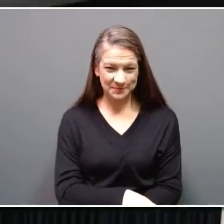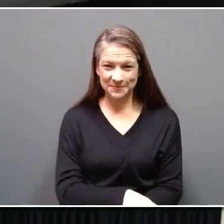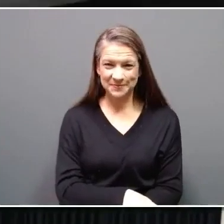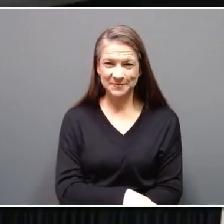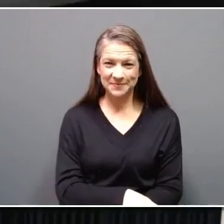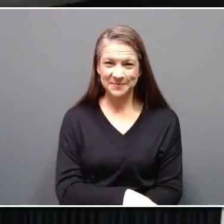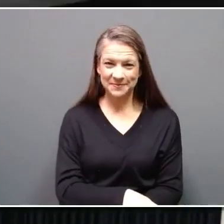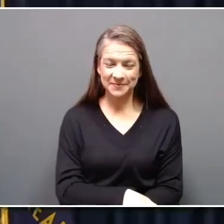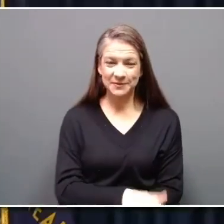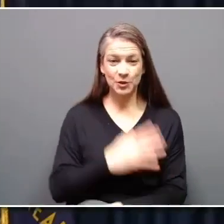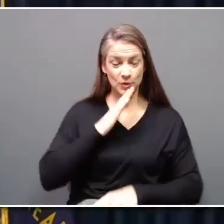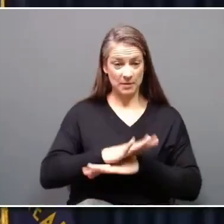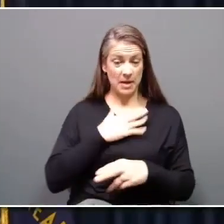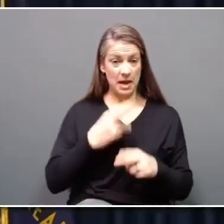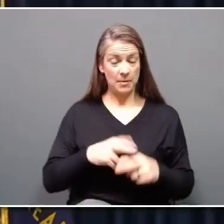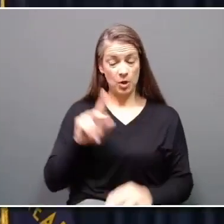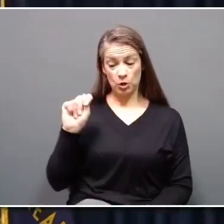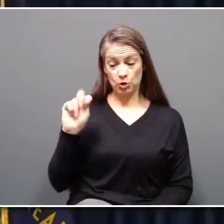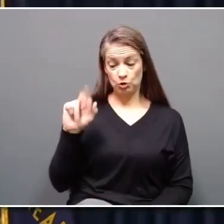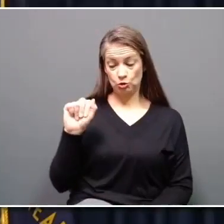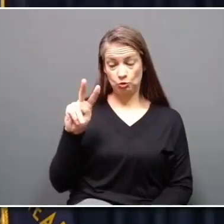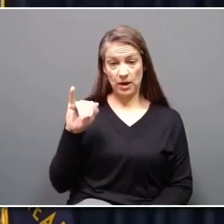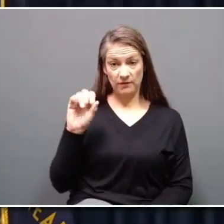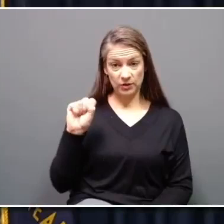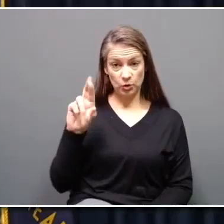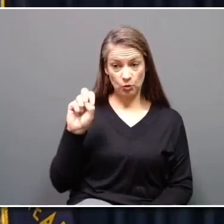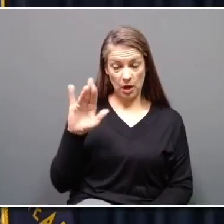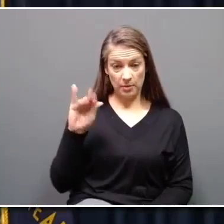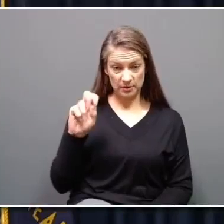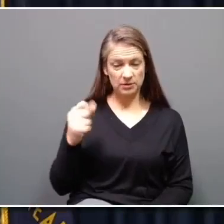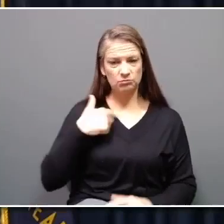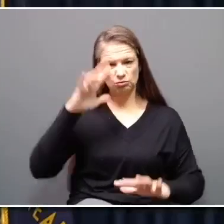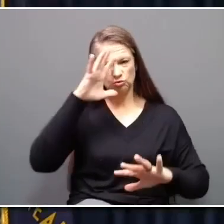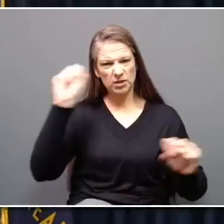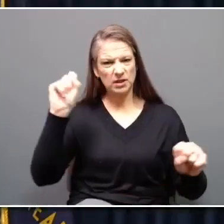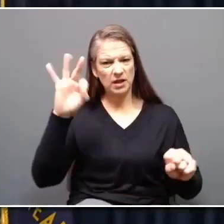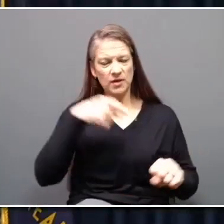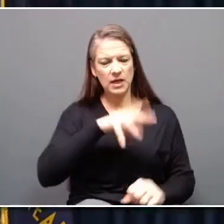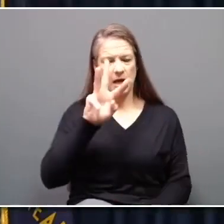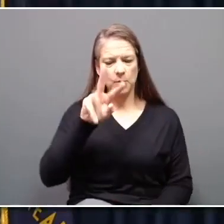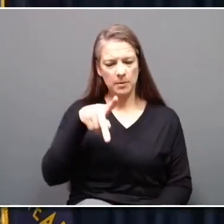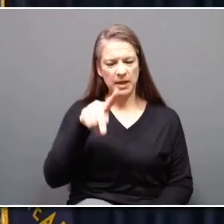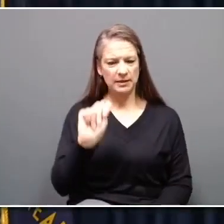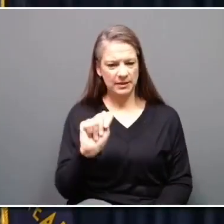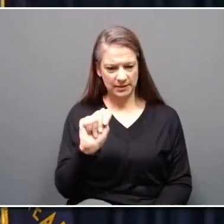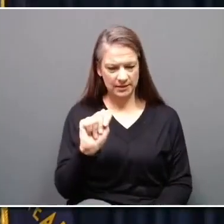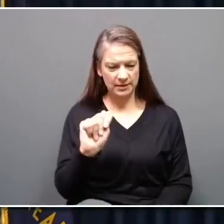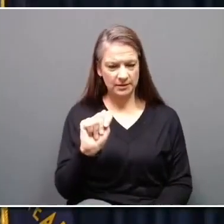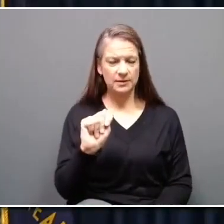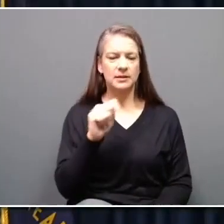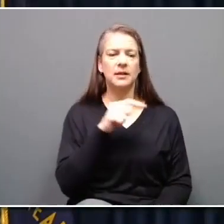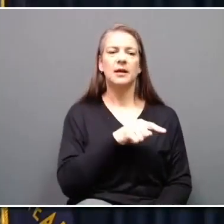Good afternoon. My name is Travis Robbins. I'm the president of WPT Nonwovens Corporation from Beaver Dam, Kentucky. WPT specializes